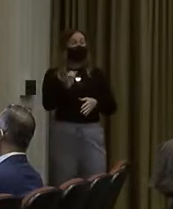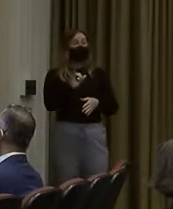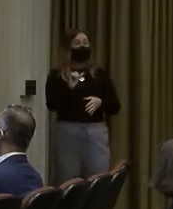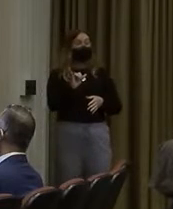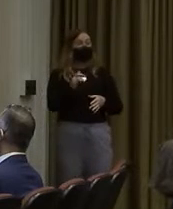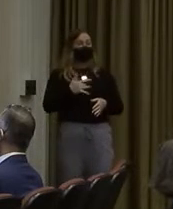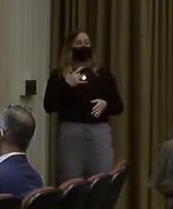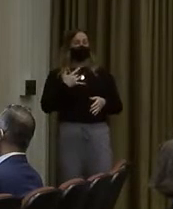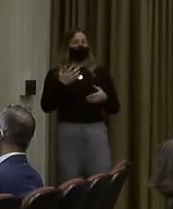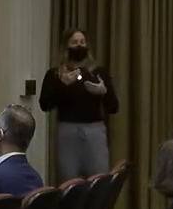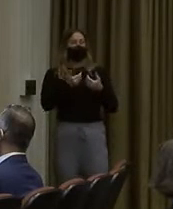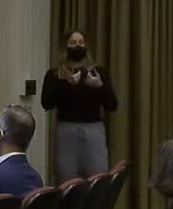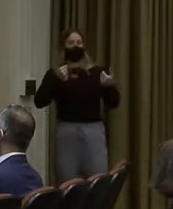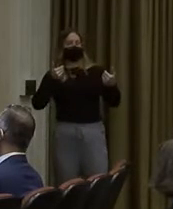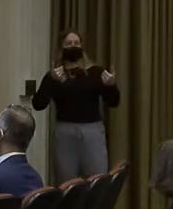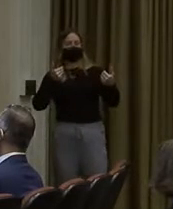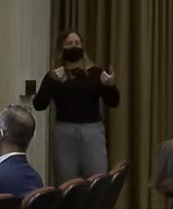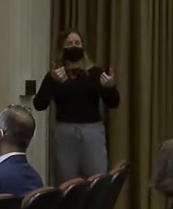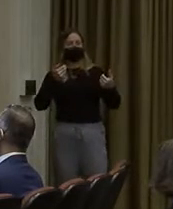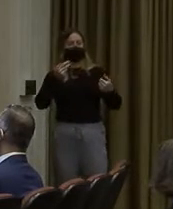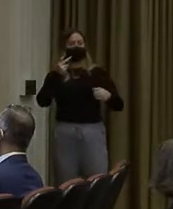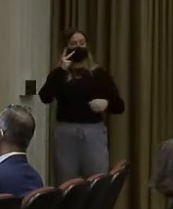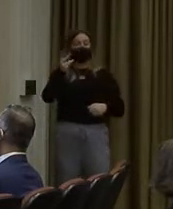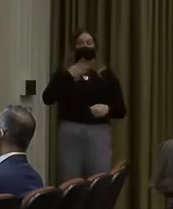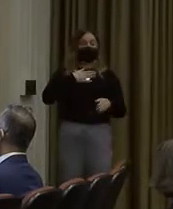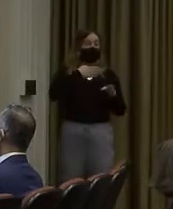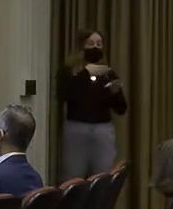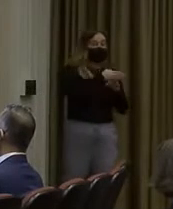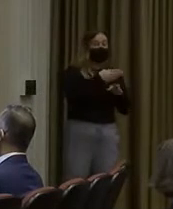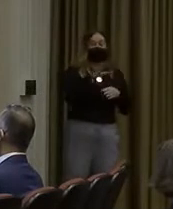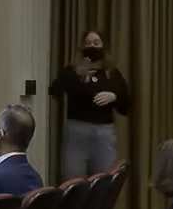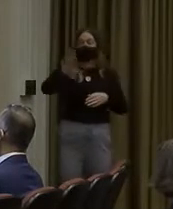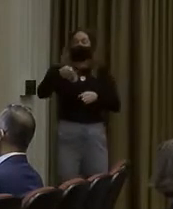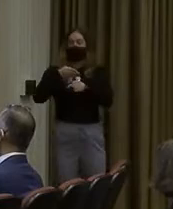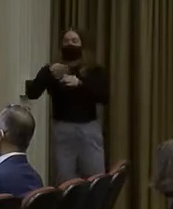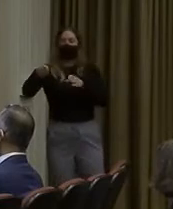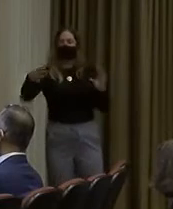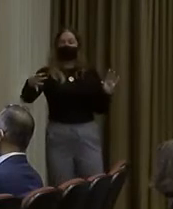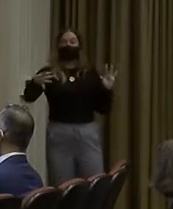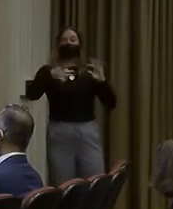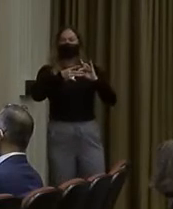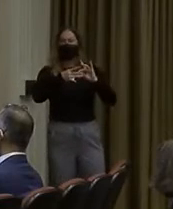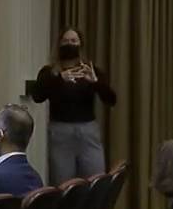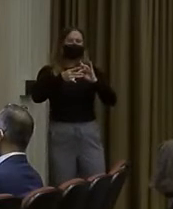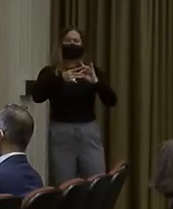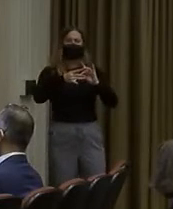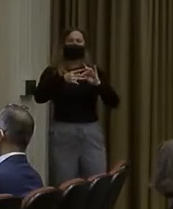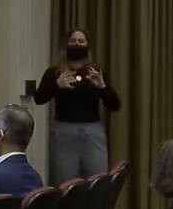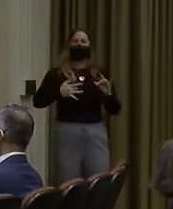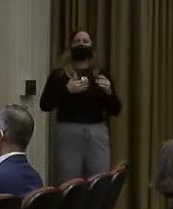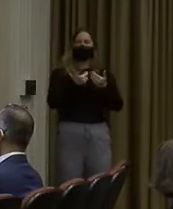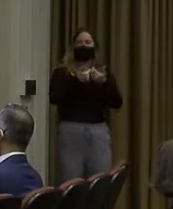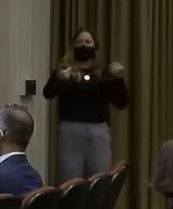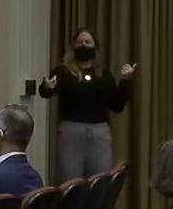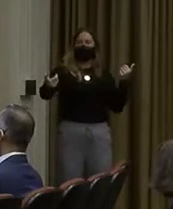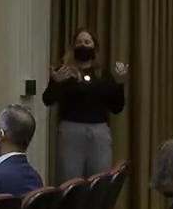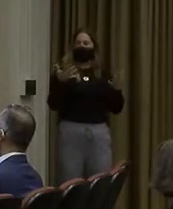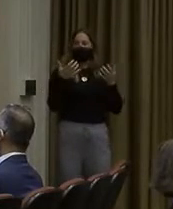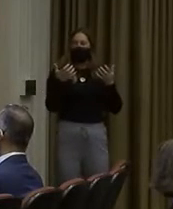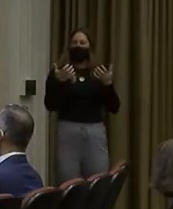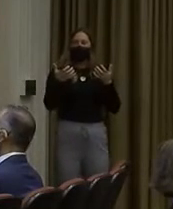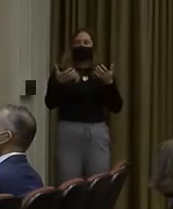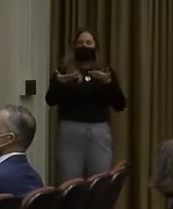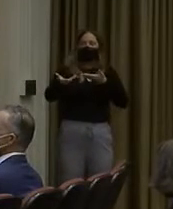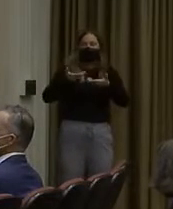siloed, okay? Because we say, this is my specialty, that's your specialty, and we don't really come together. And I really am wanting to see much more of